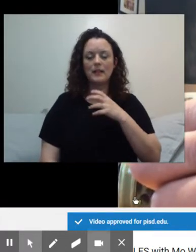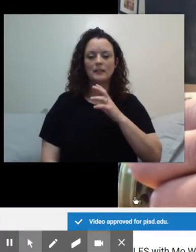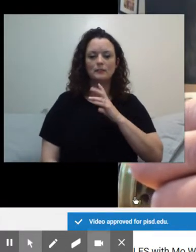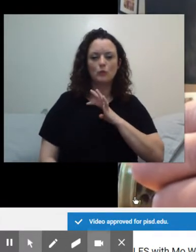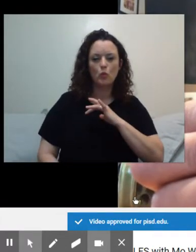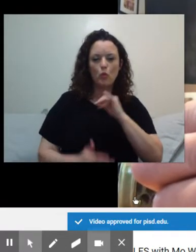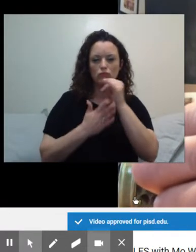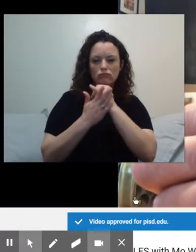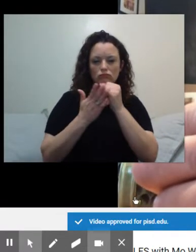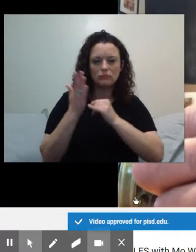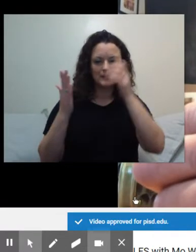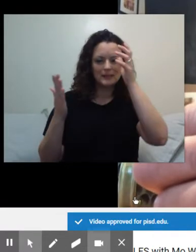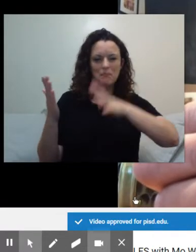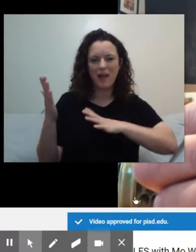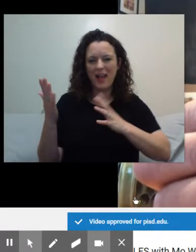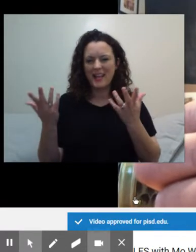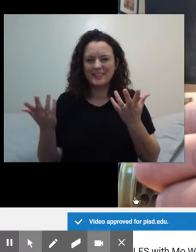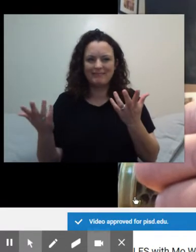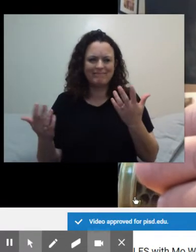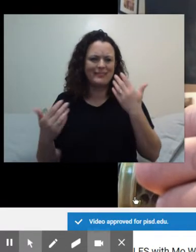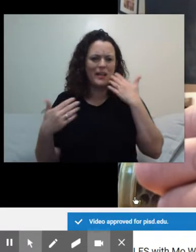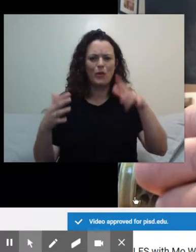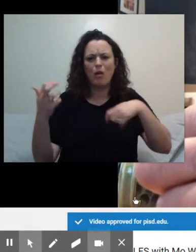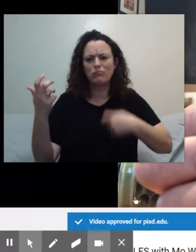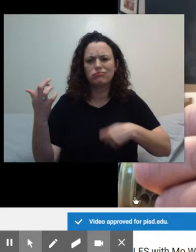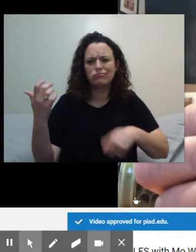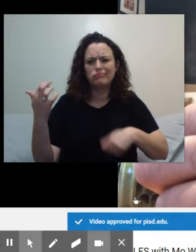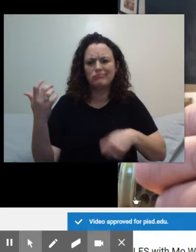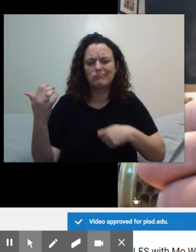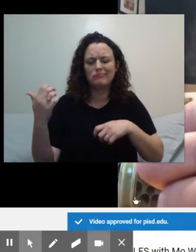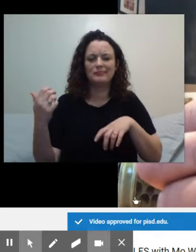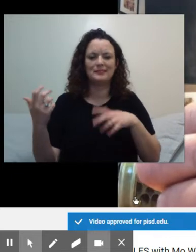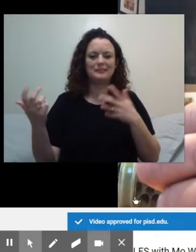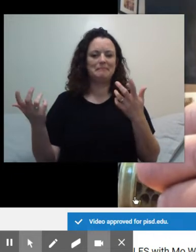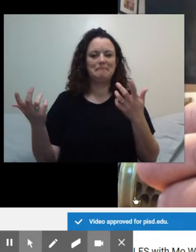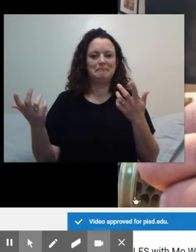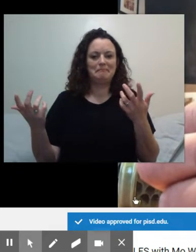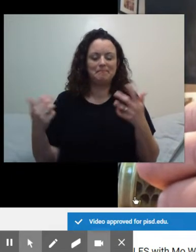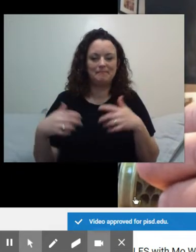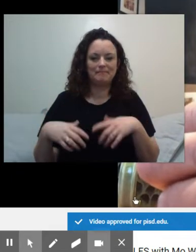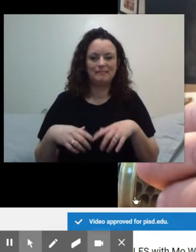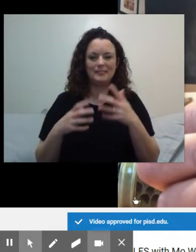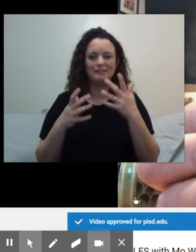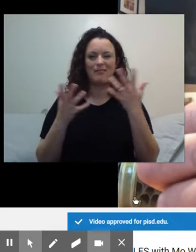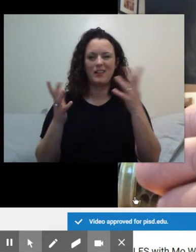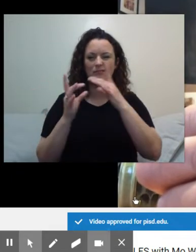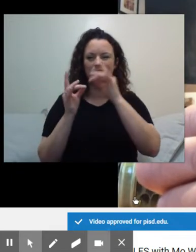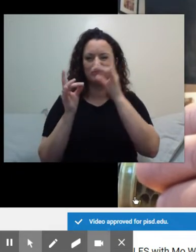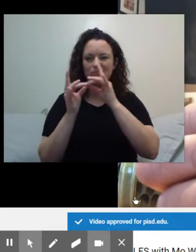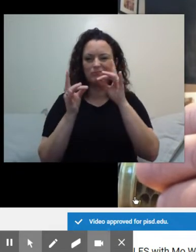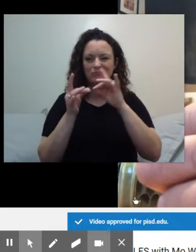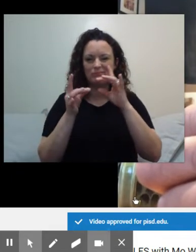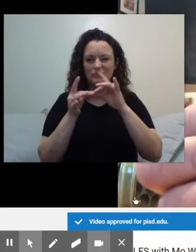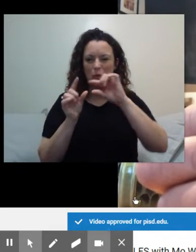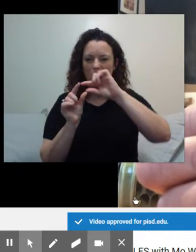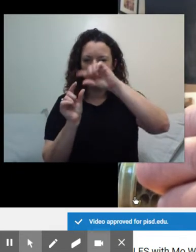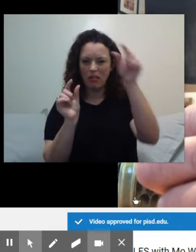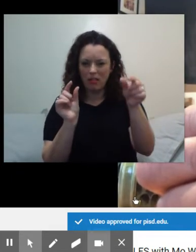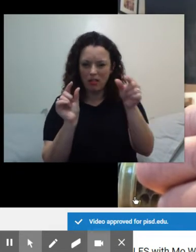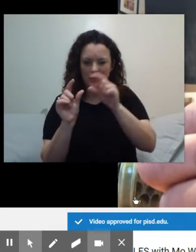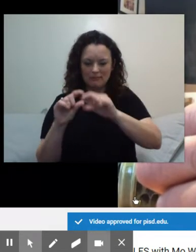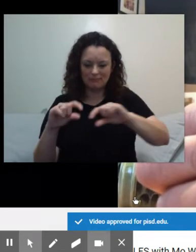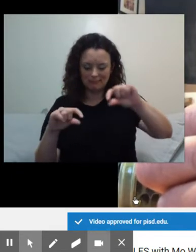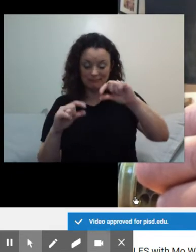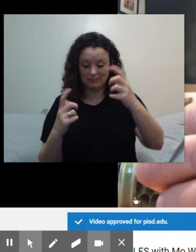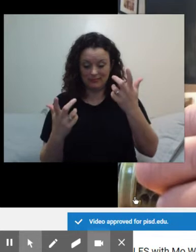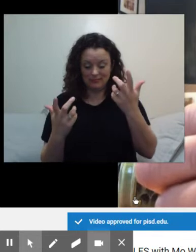of a guy, I don't know, playing air guitar. And there's all this writing on it.